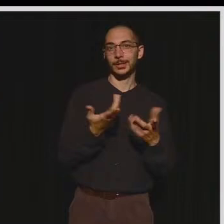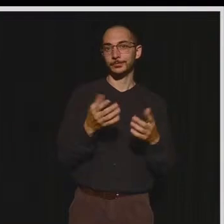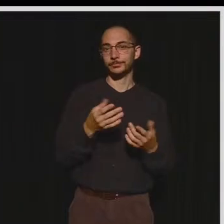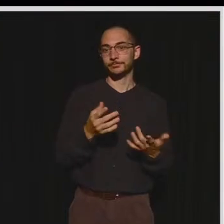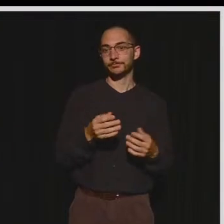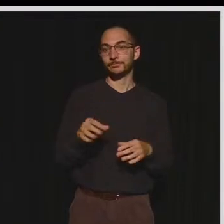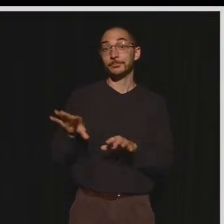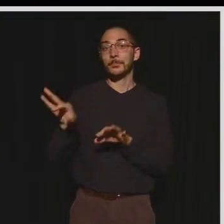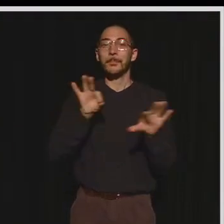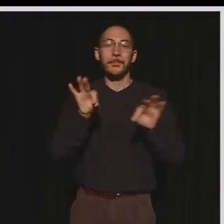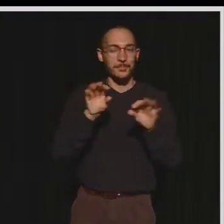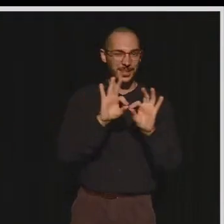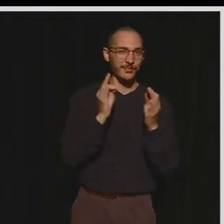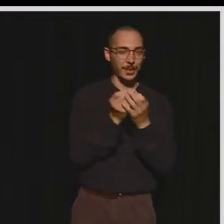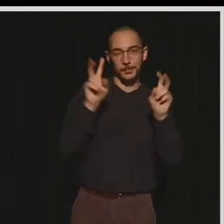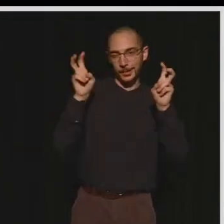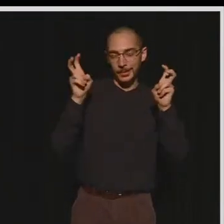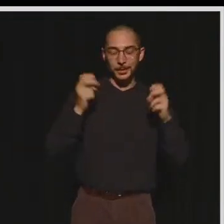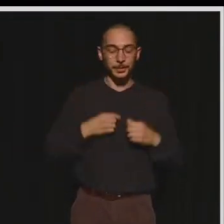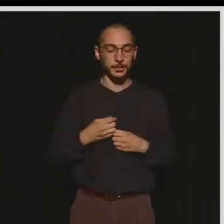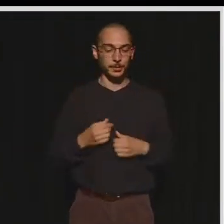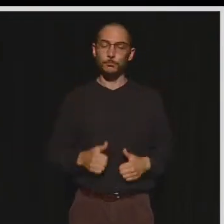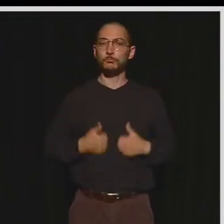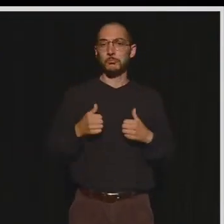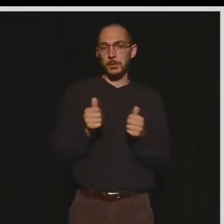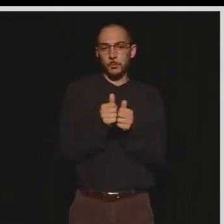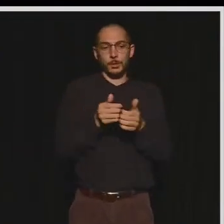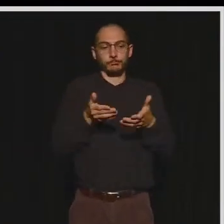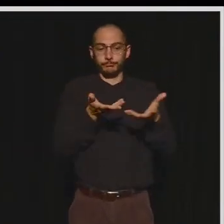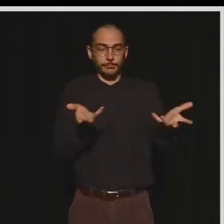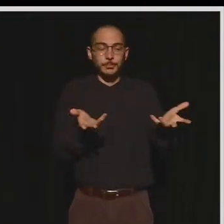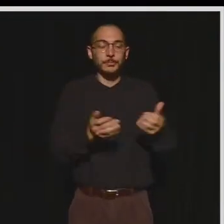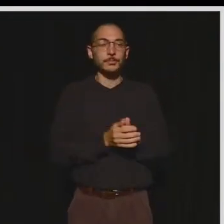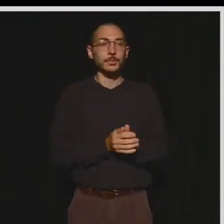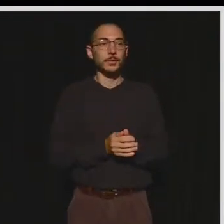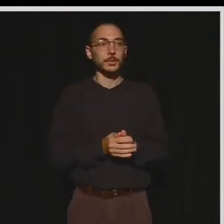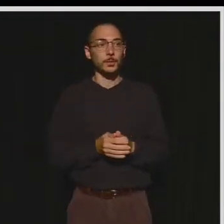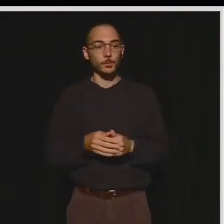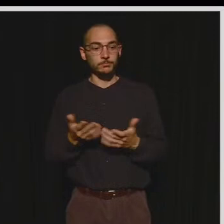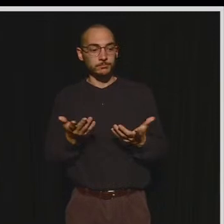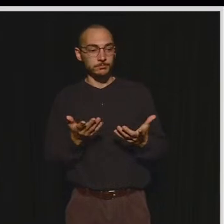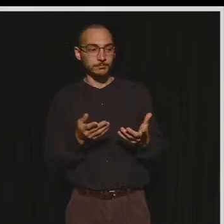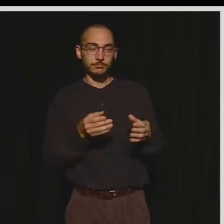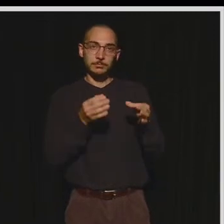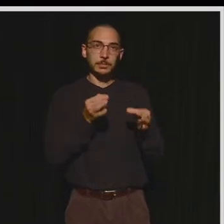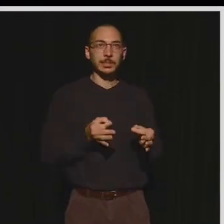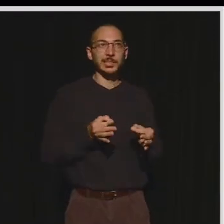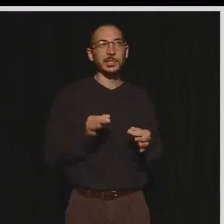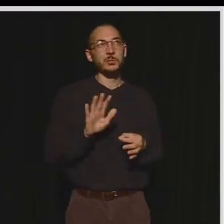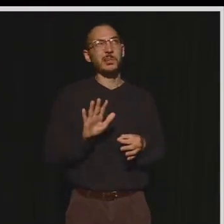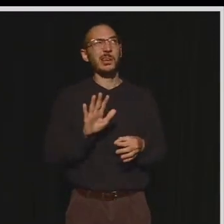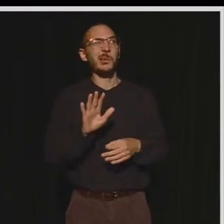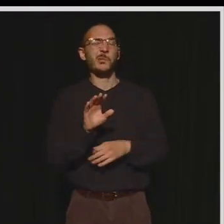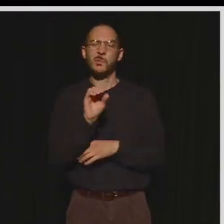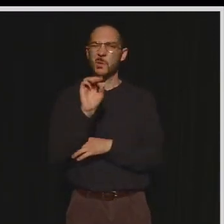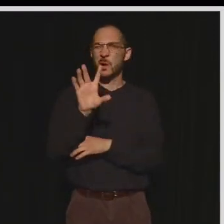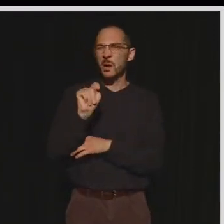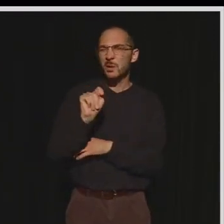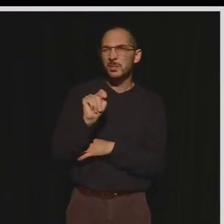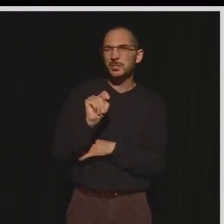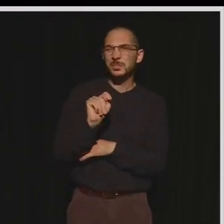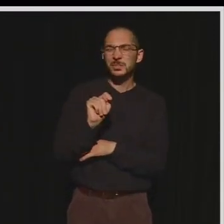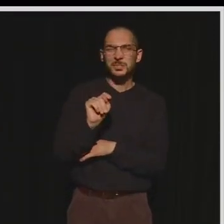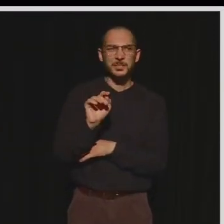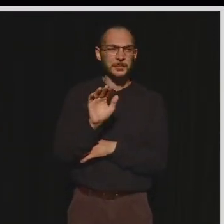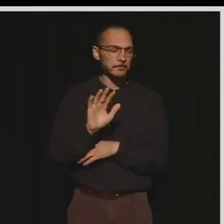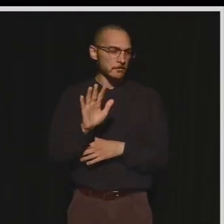when I first came out to them, I didn't even know it was sometimes around mid-October. Years later, I found out it's around the time of